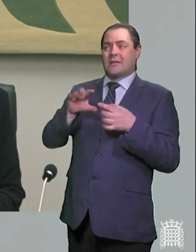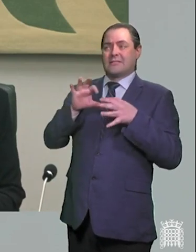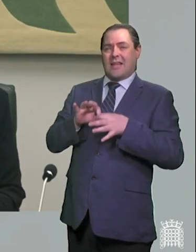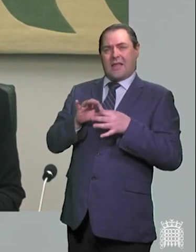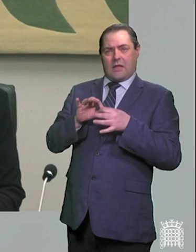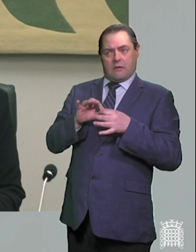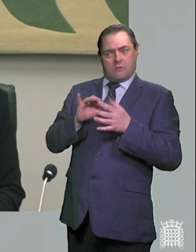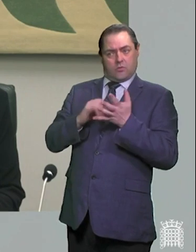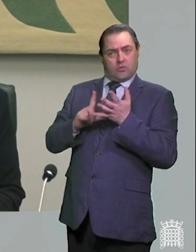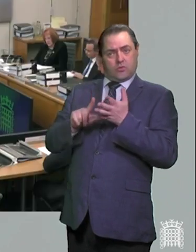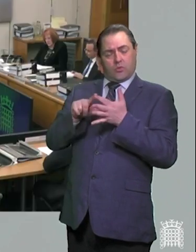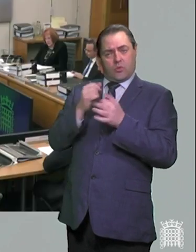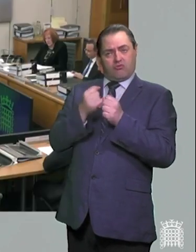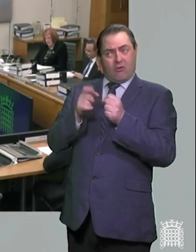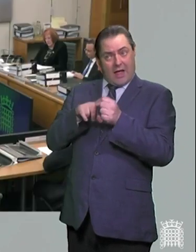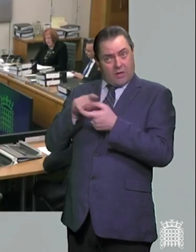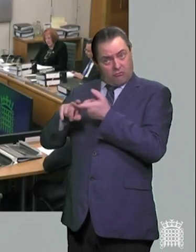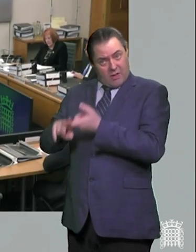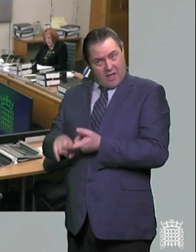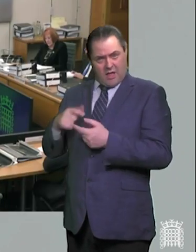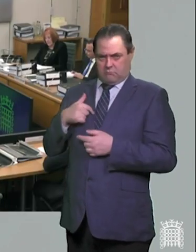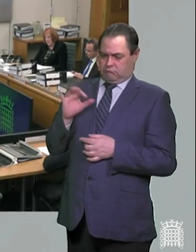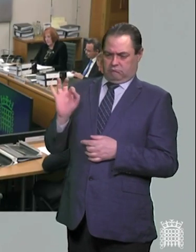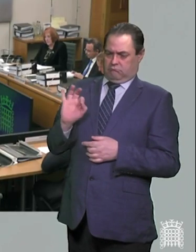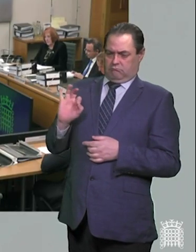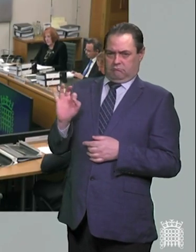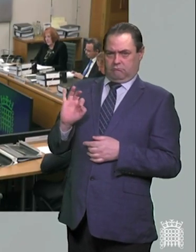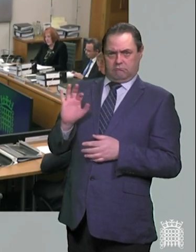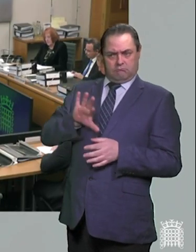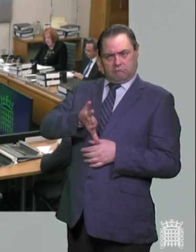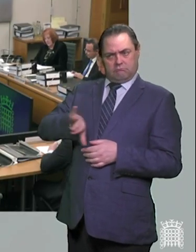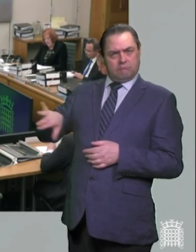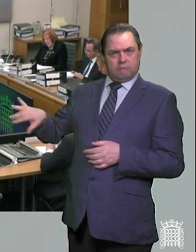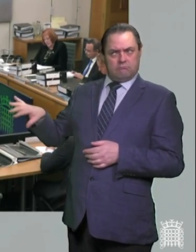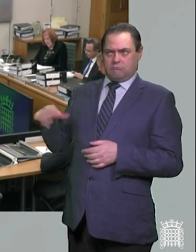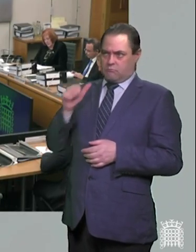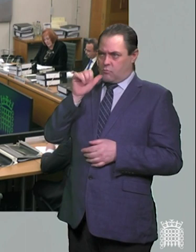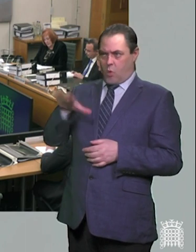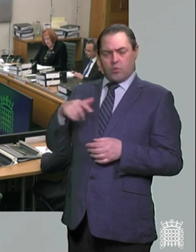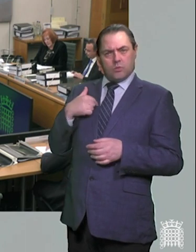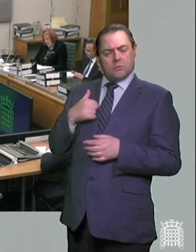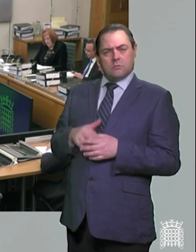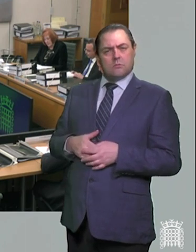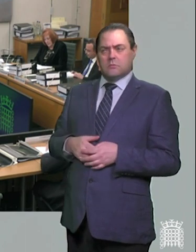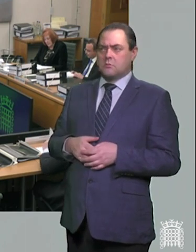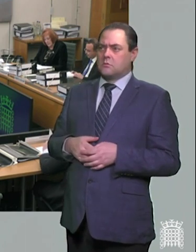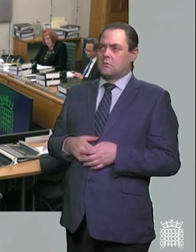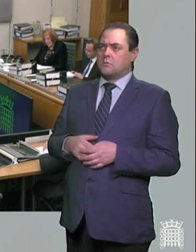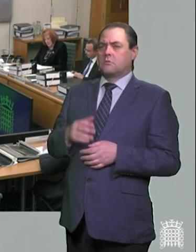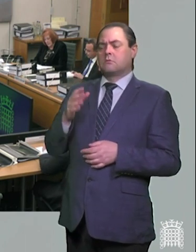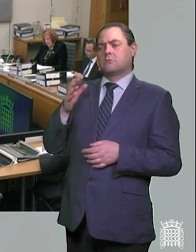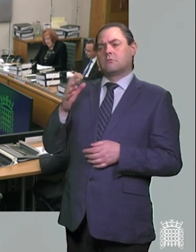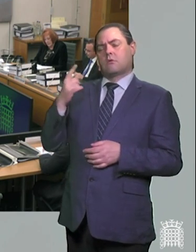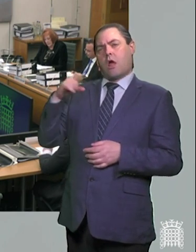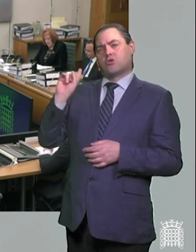Gray report material. We are not relying on any such material, and nor will we. Last November,